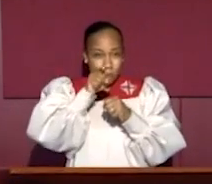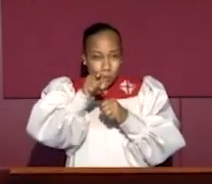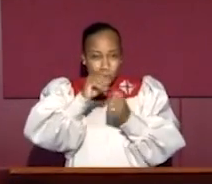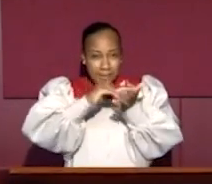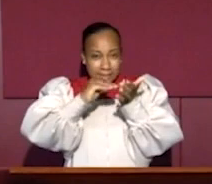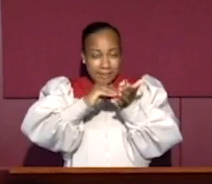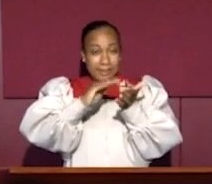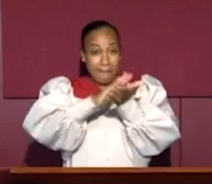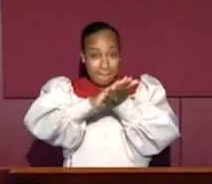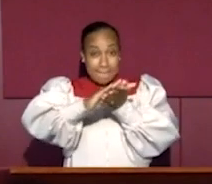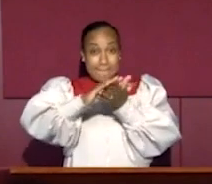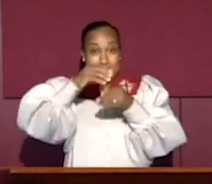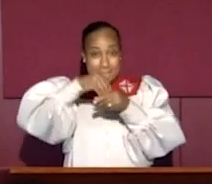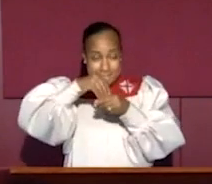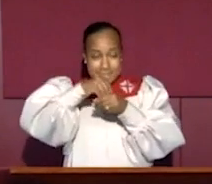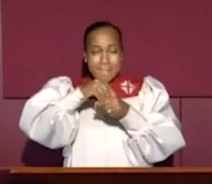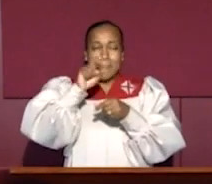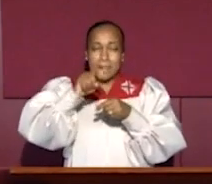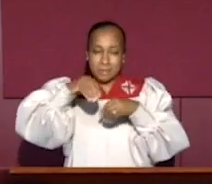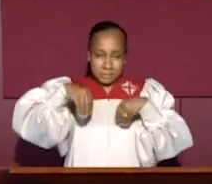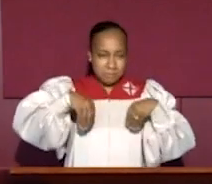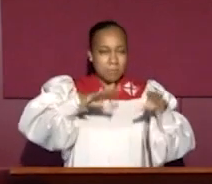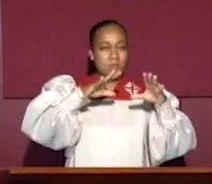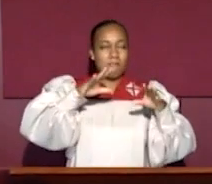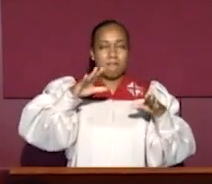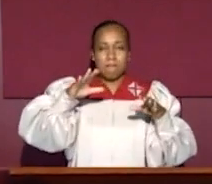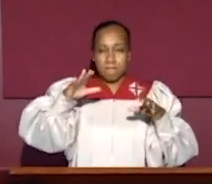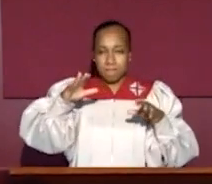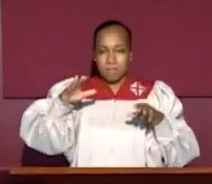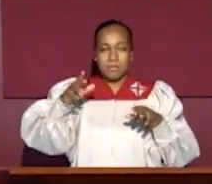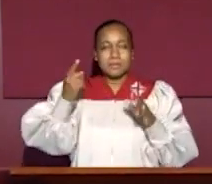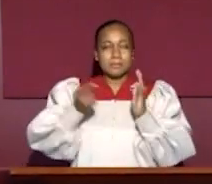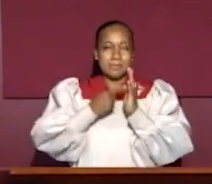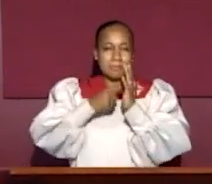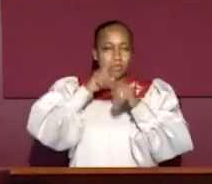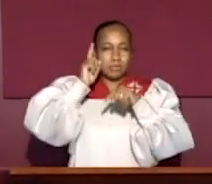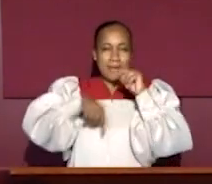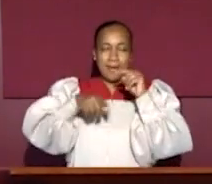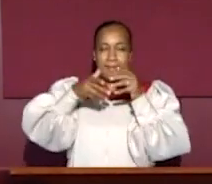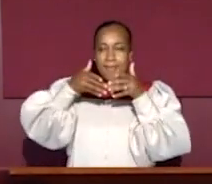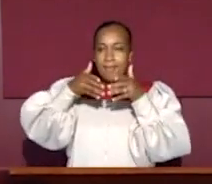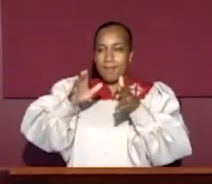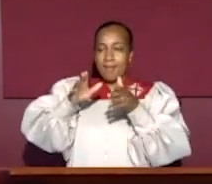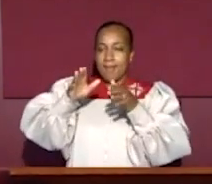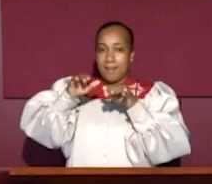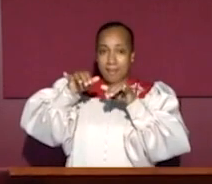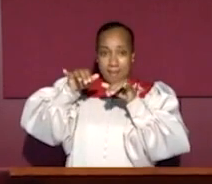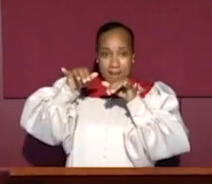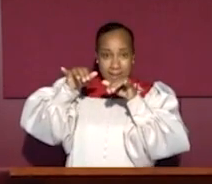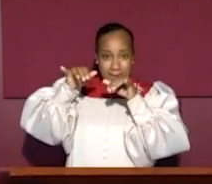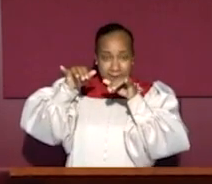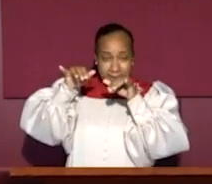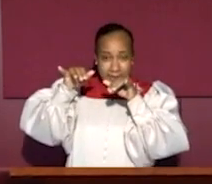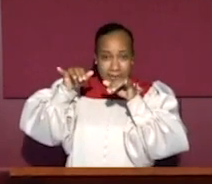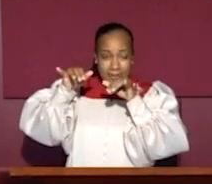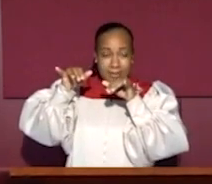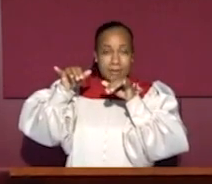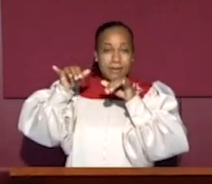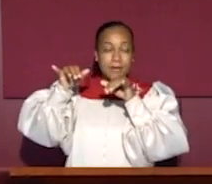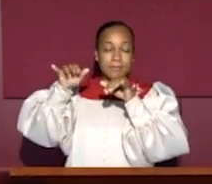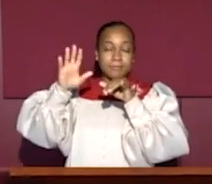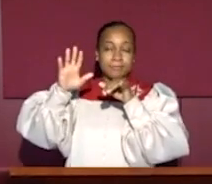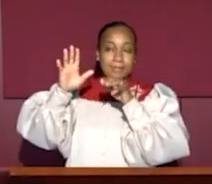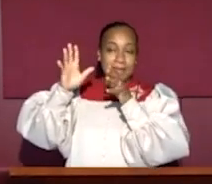on the inside, you have to move away. Because sometimes you can't let it be and let it go until you leave it